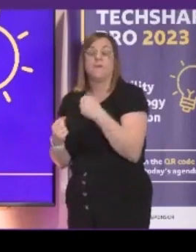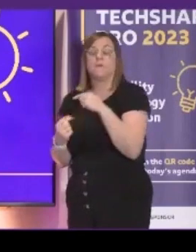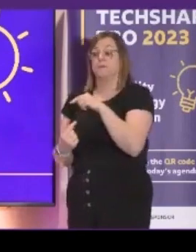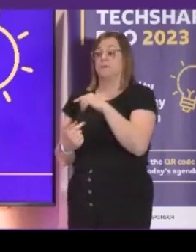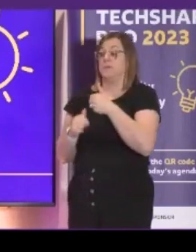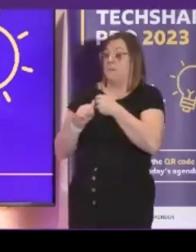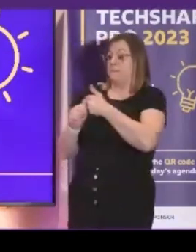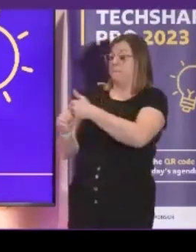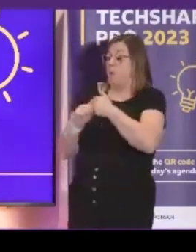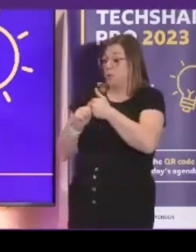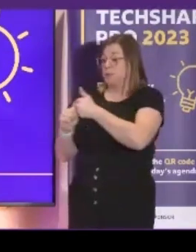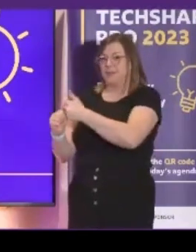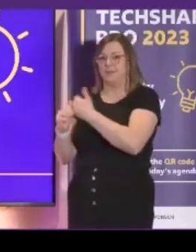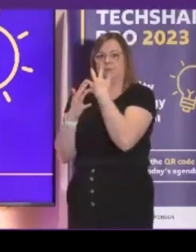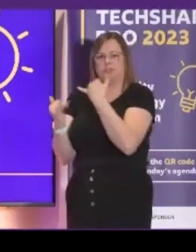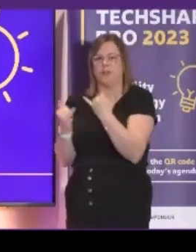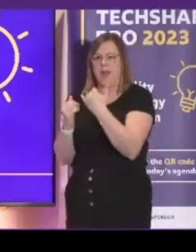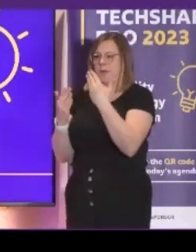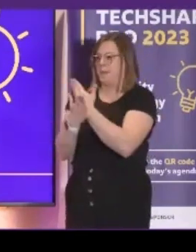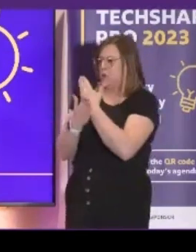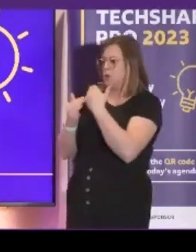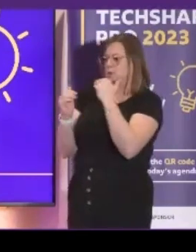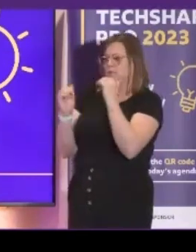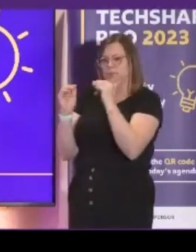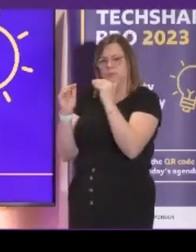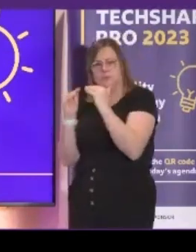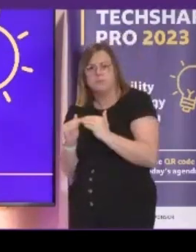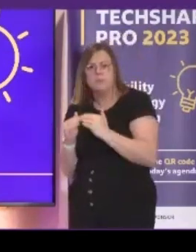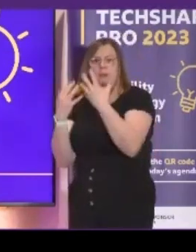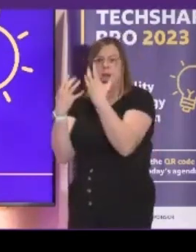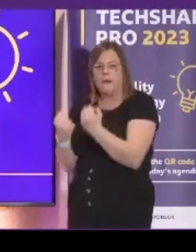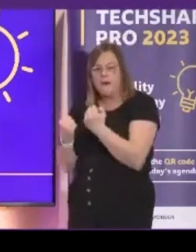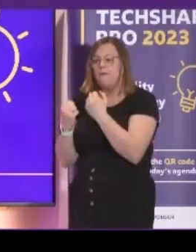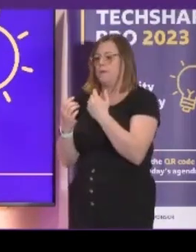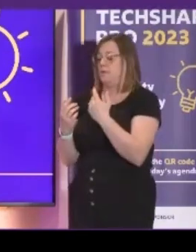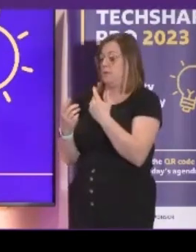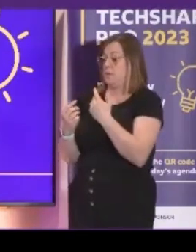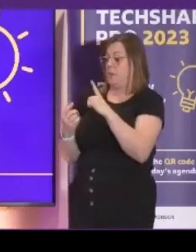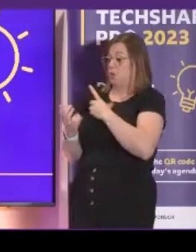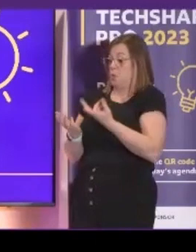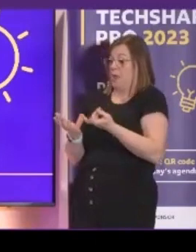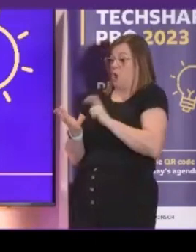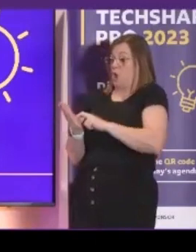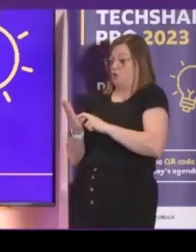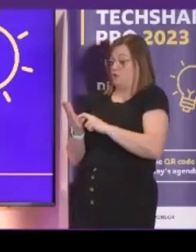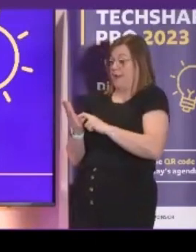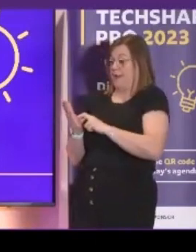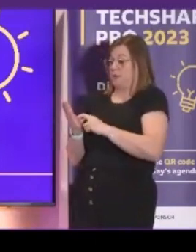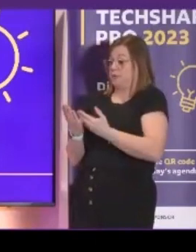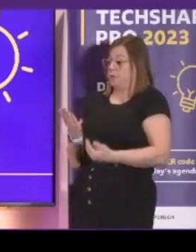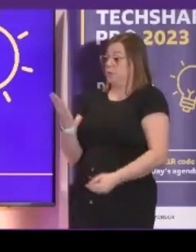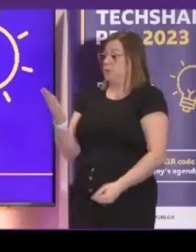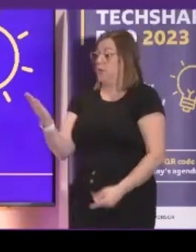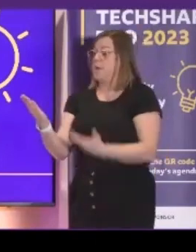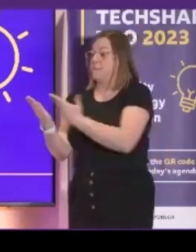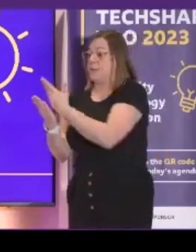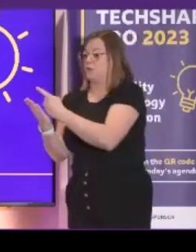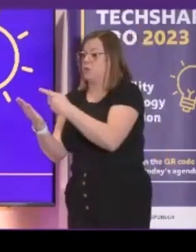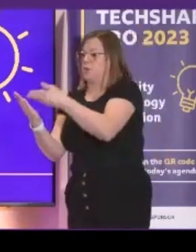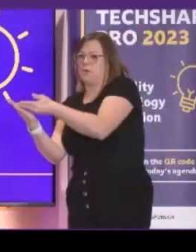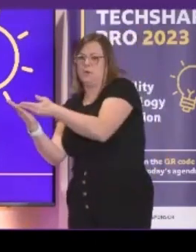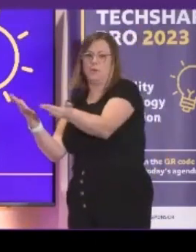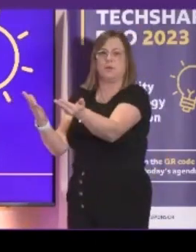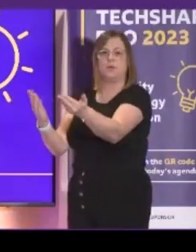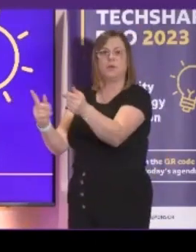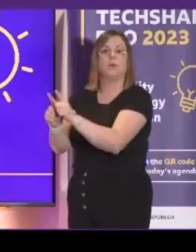business in doing those checks and balances to make sure that we're ensuring that everything we're contracting at level 1 is being passed on to level 2 onwards. So